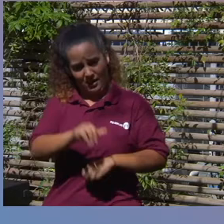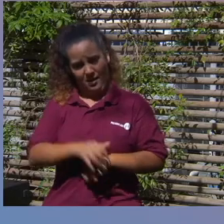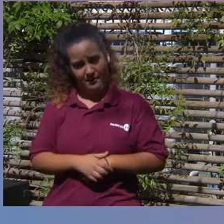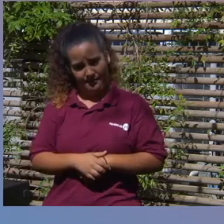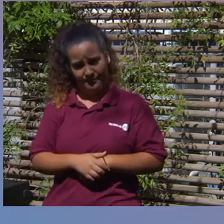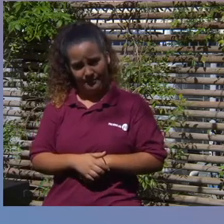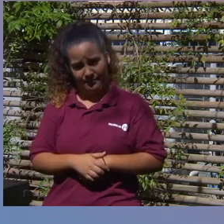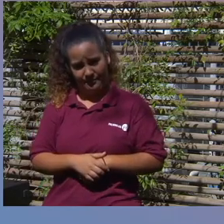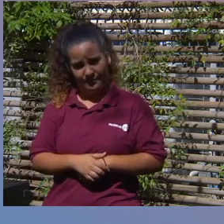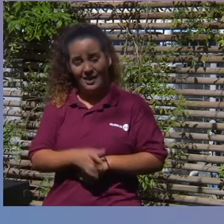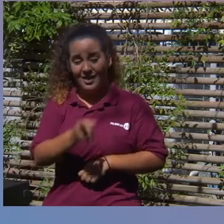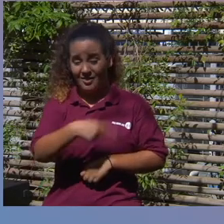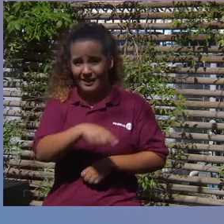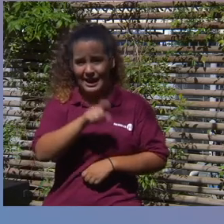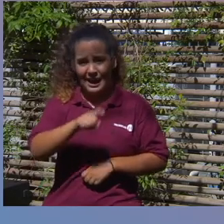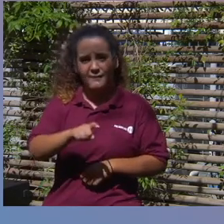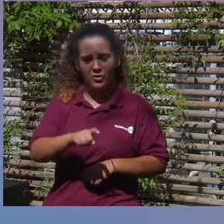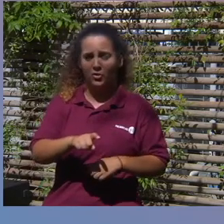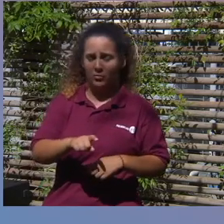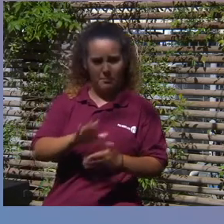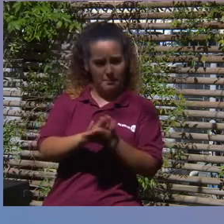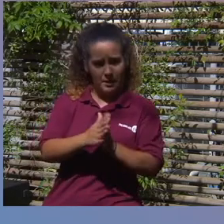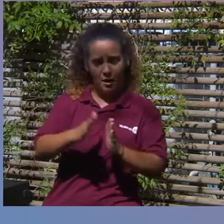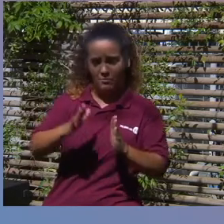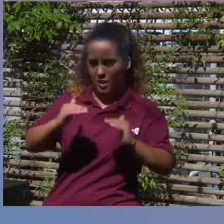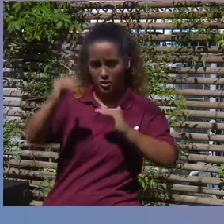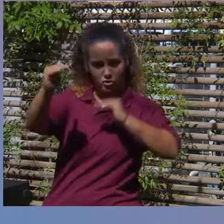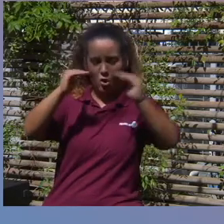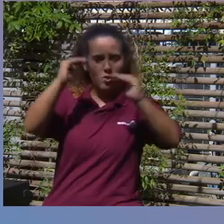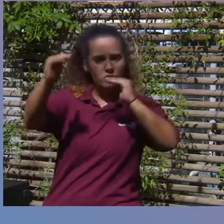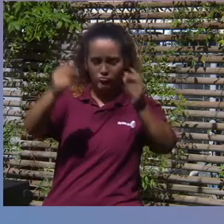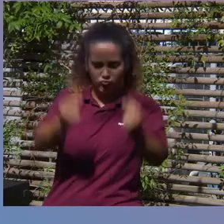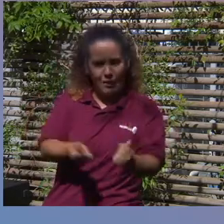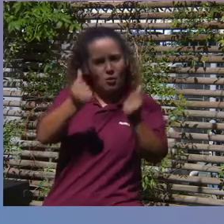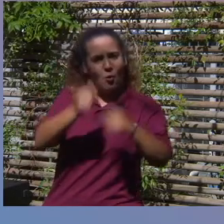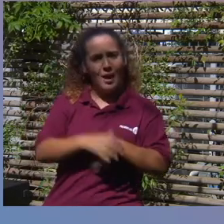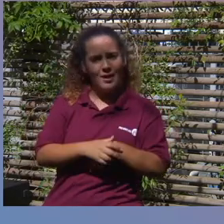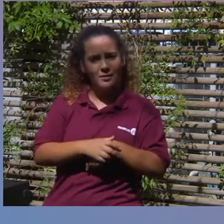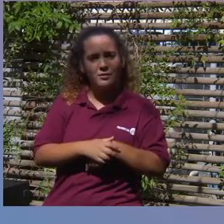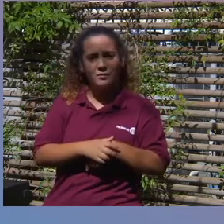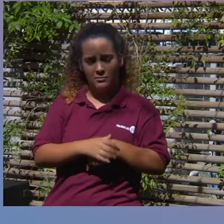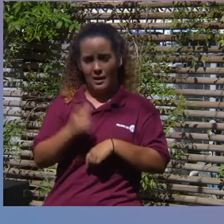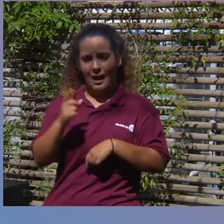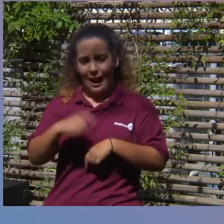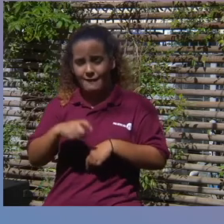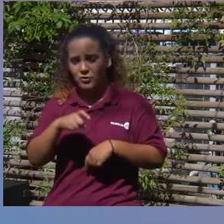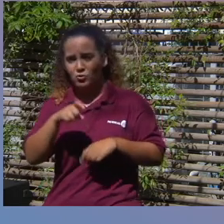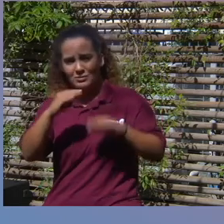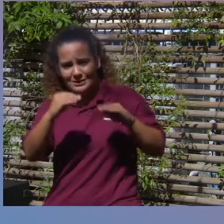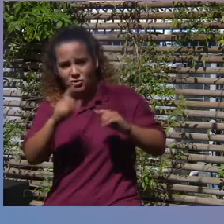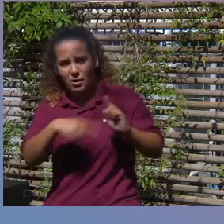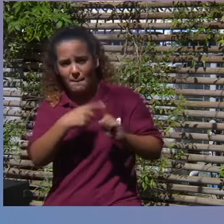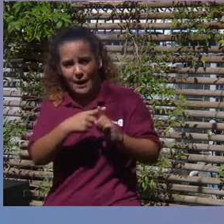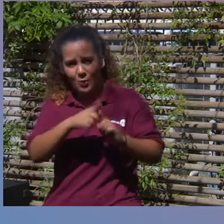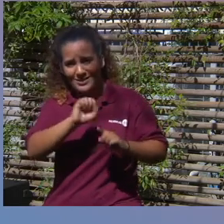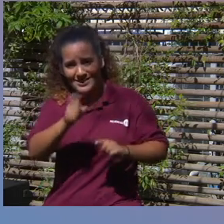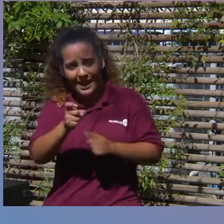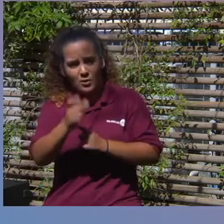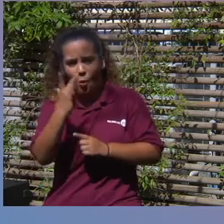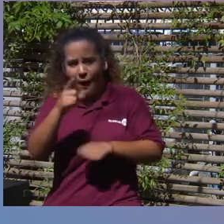They had to become adults overnight. Mm. They had to be educated about sex. They had to be educated about why they can't